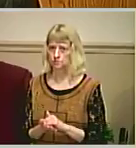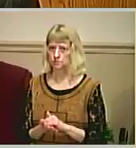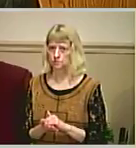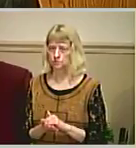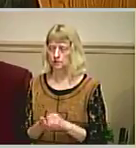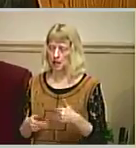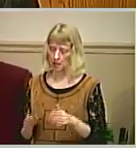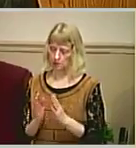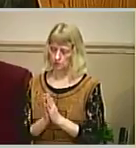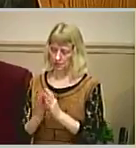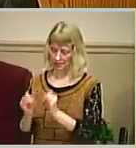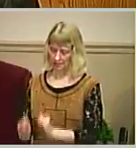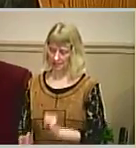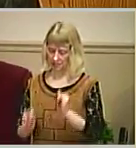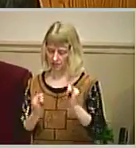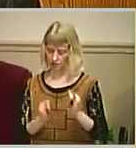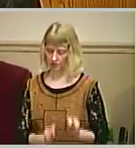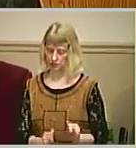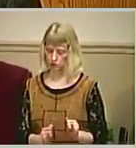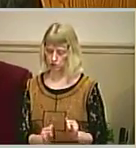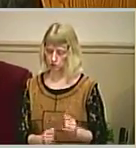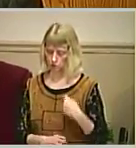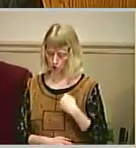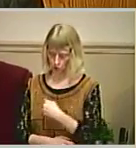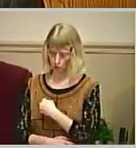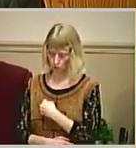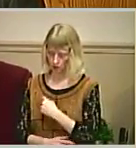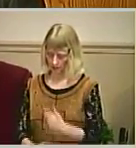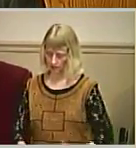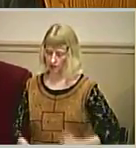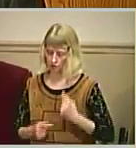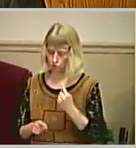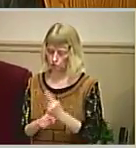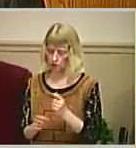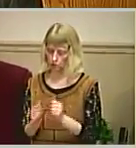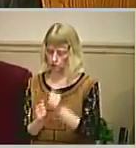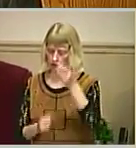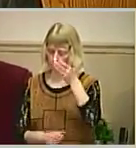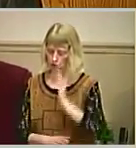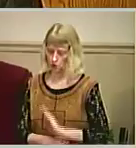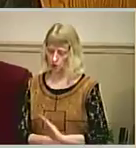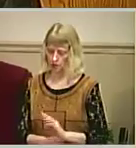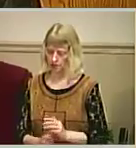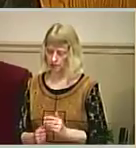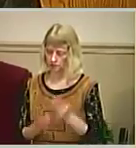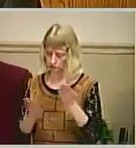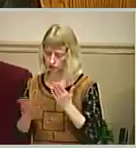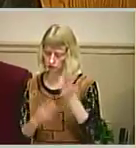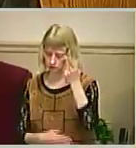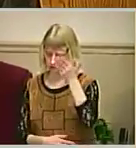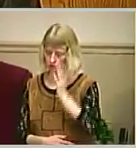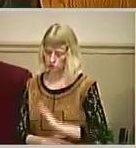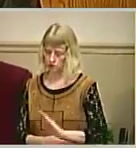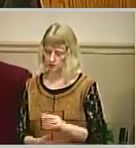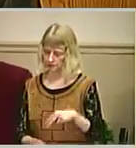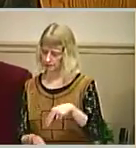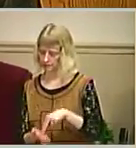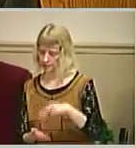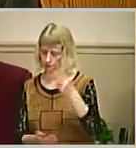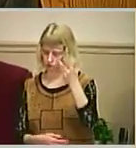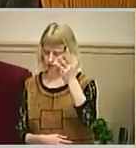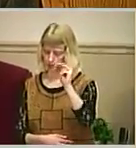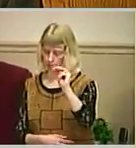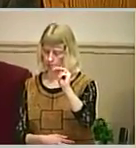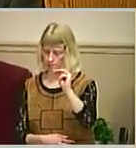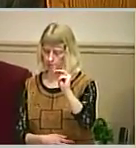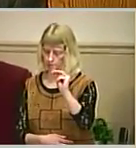And let's pray that individually we will get right with God and live for God and stand for God.